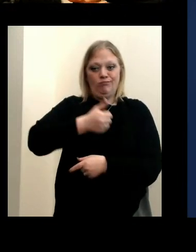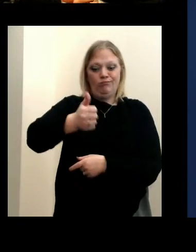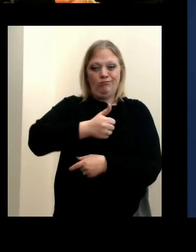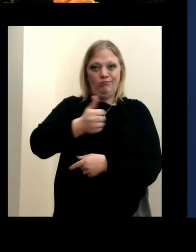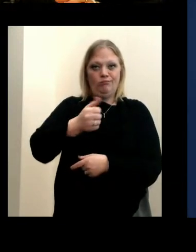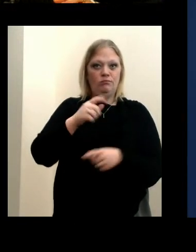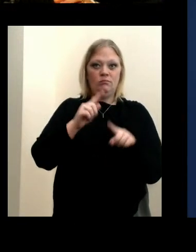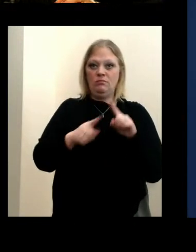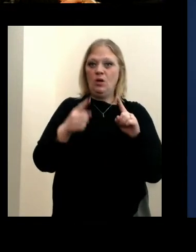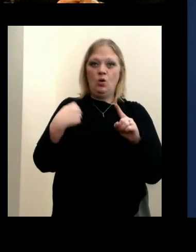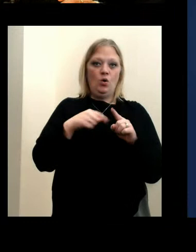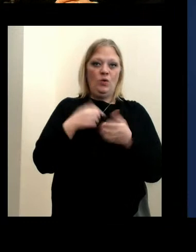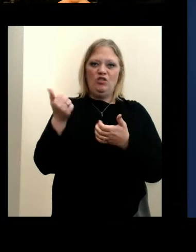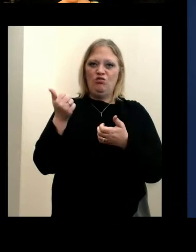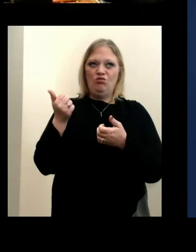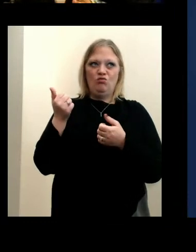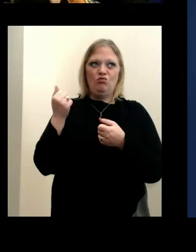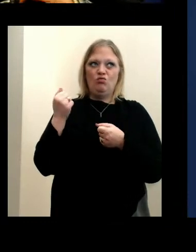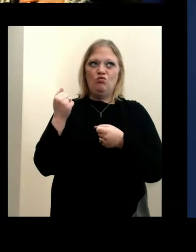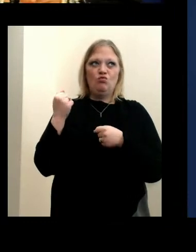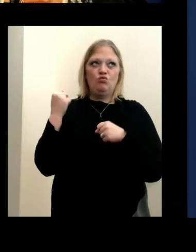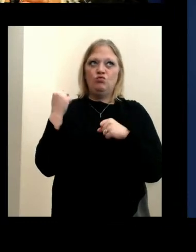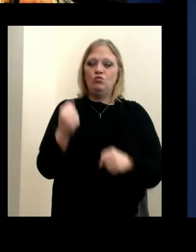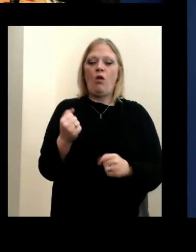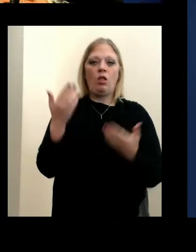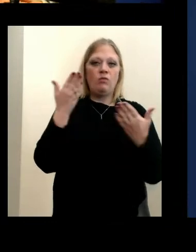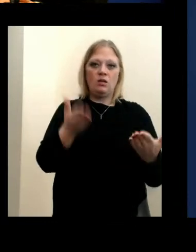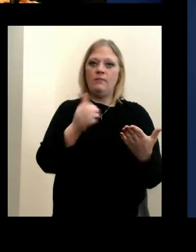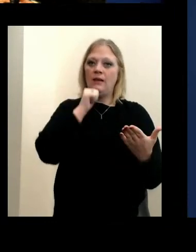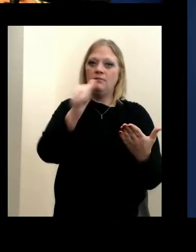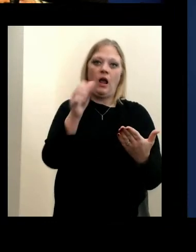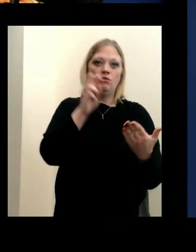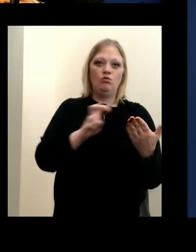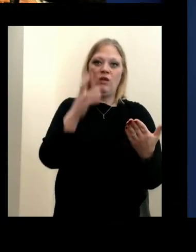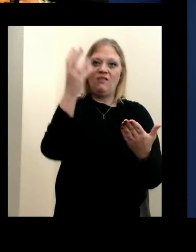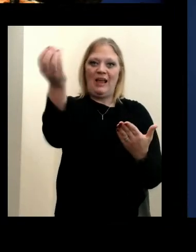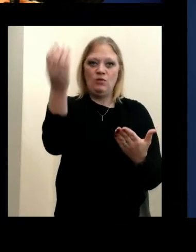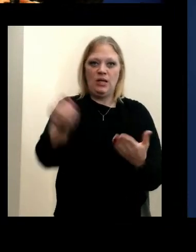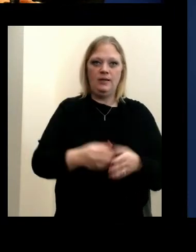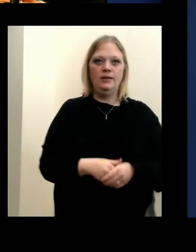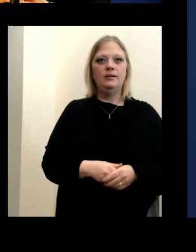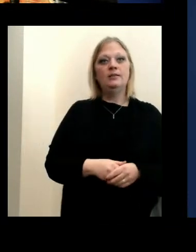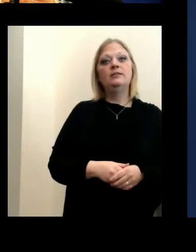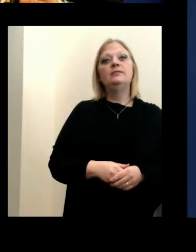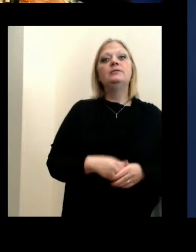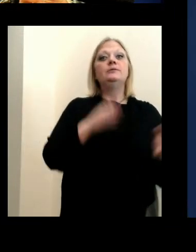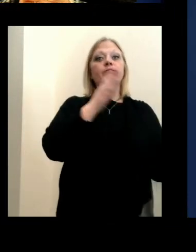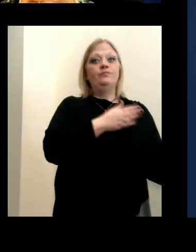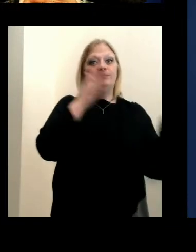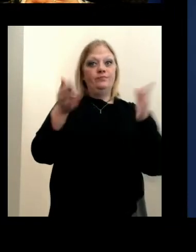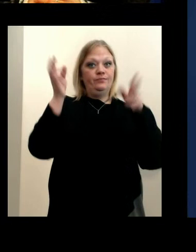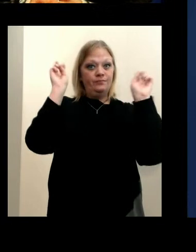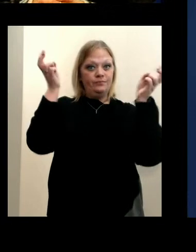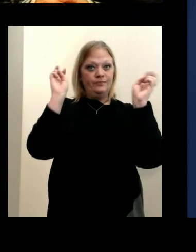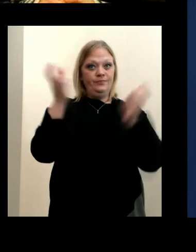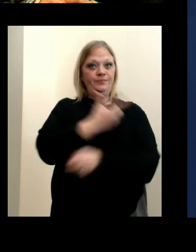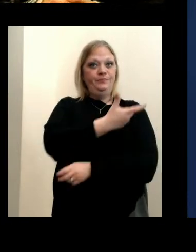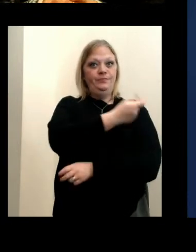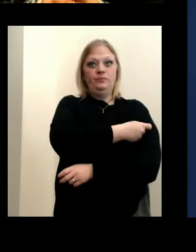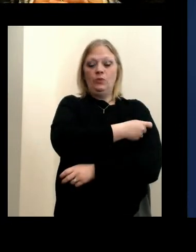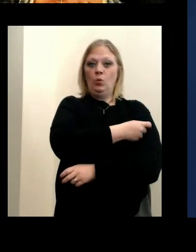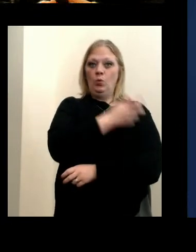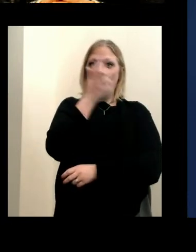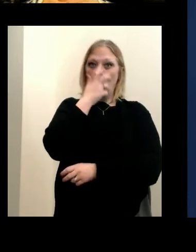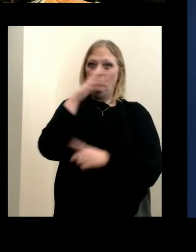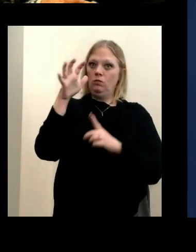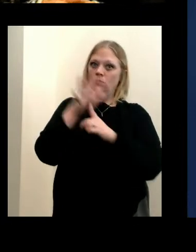travel outside of those areas. So now changing the topic to vaccination, which is also a very hot topic.